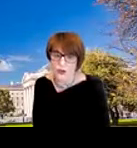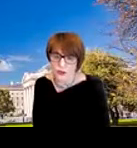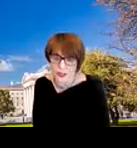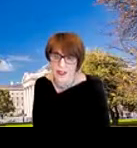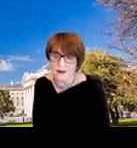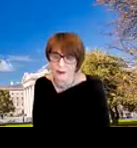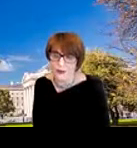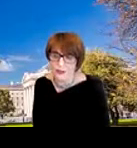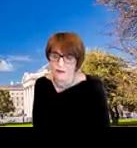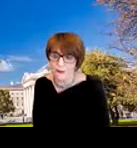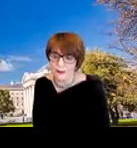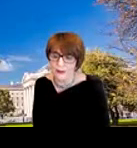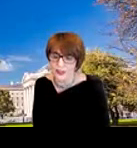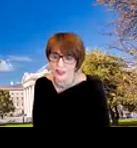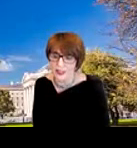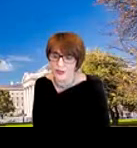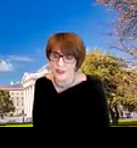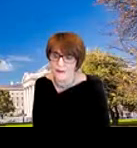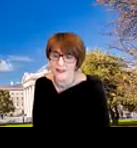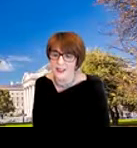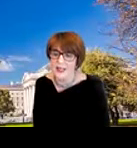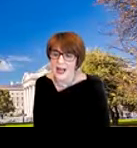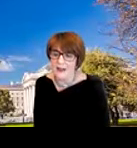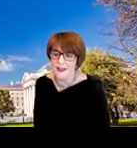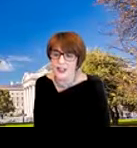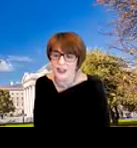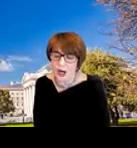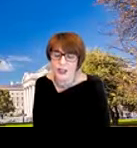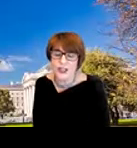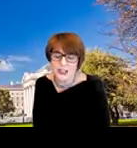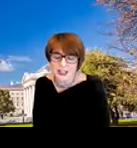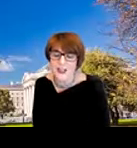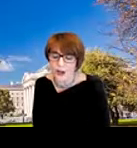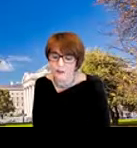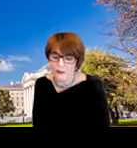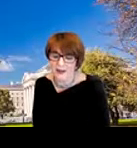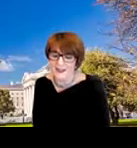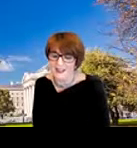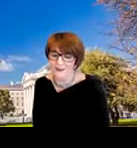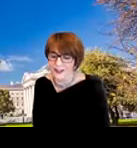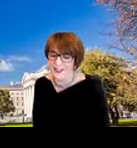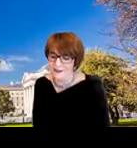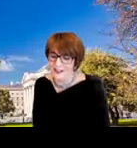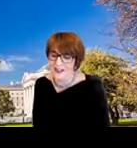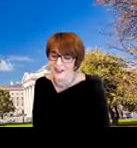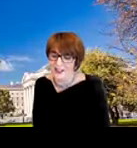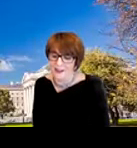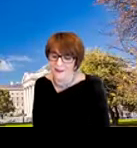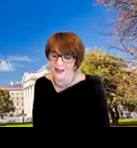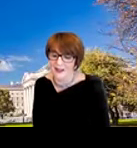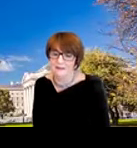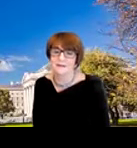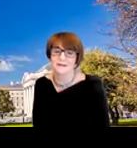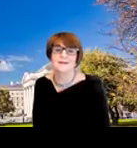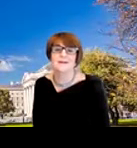also critically important for people with intellectual disability. And the technology did not replace that face-to-face contact for